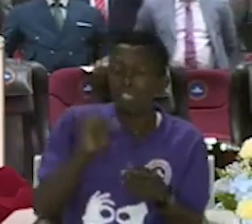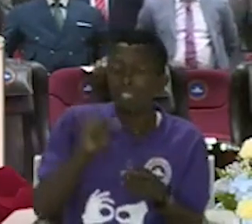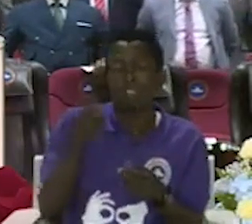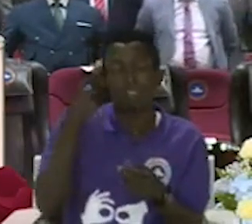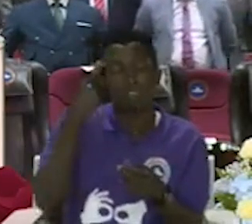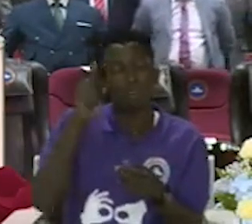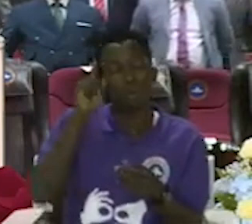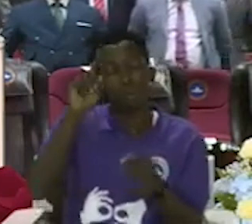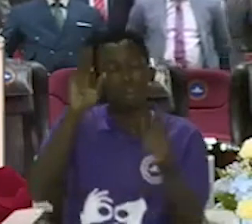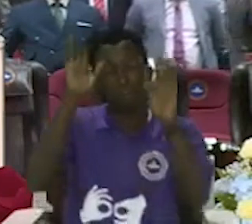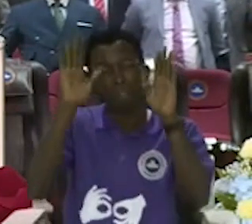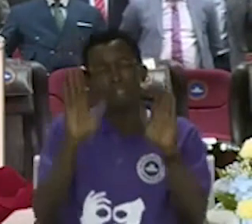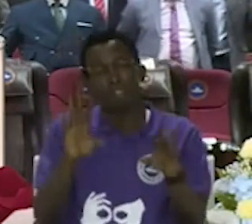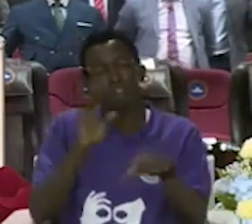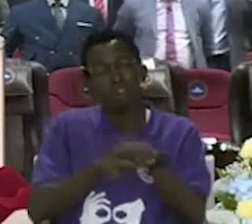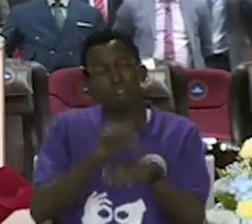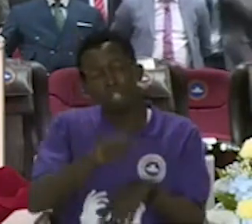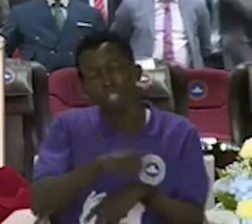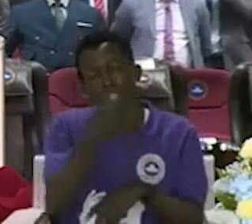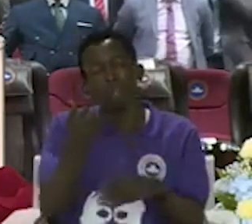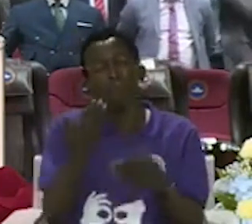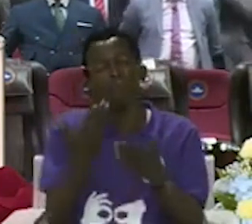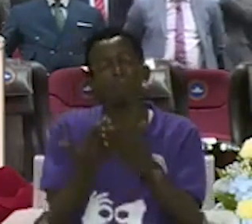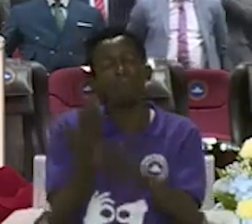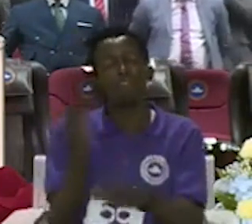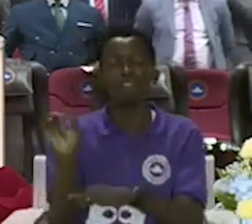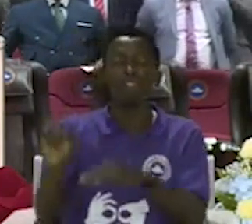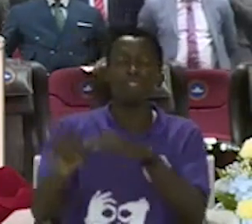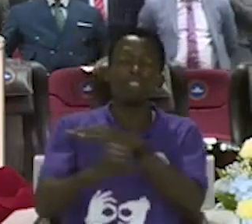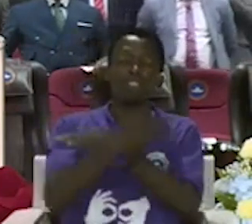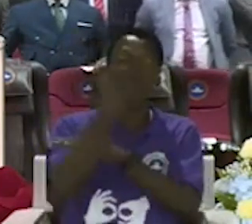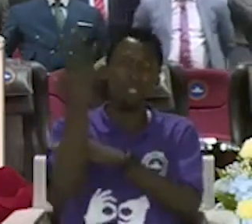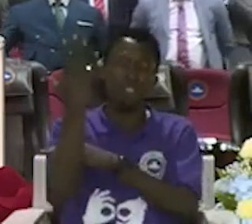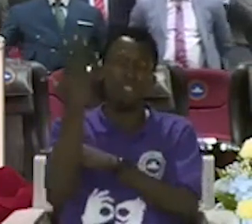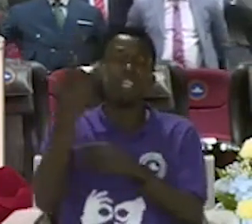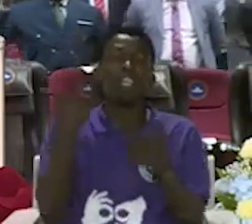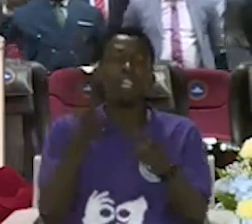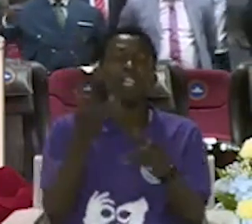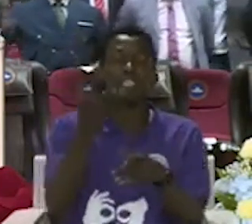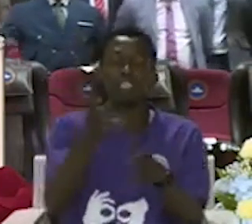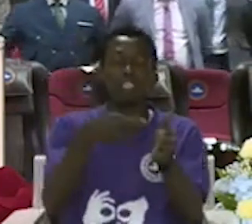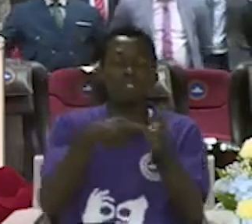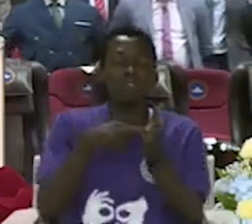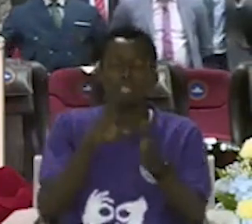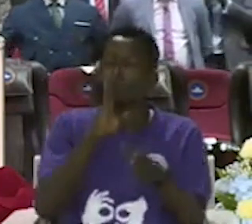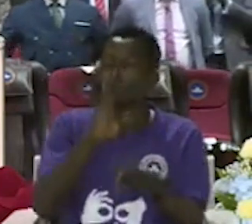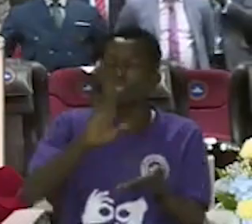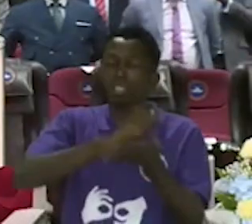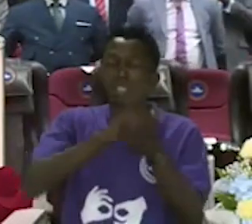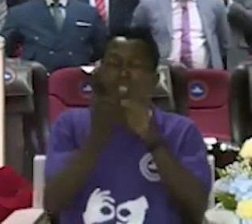other before the sun rises, let the request become testimony.